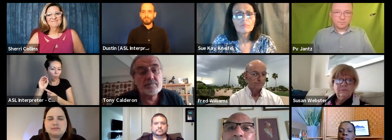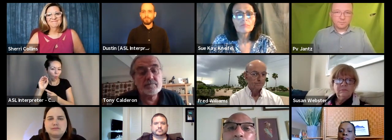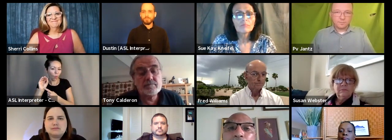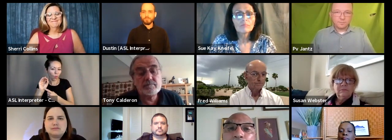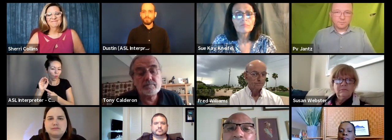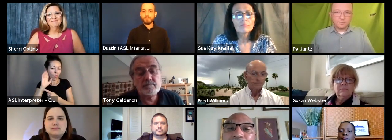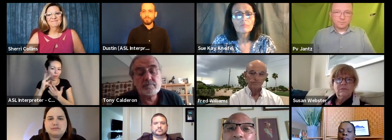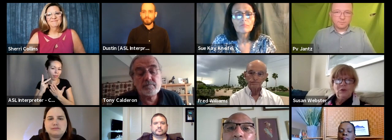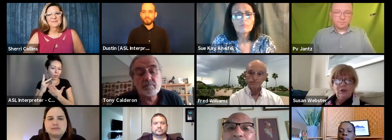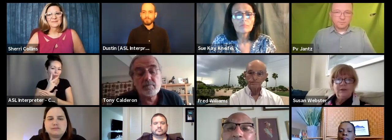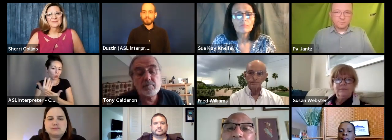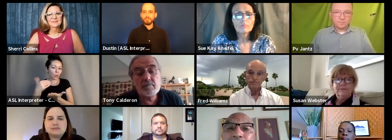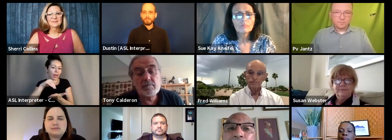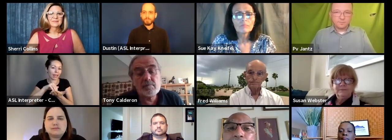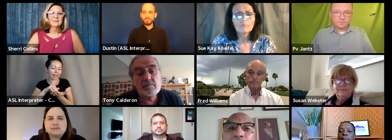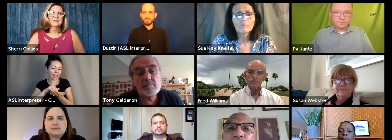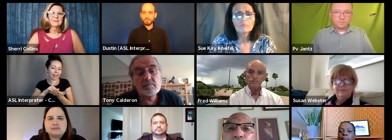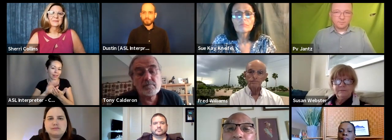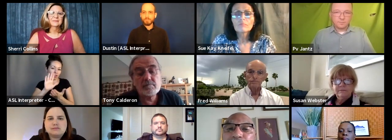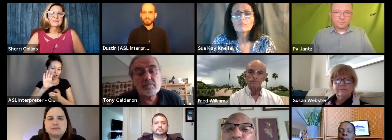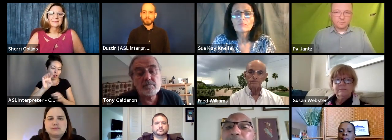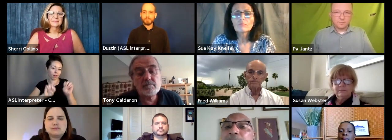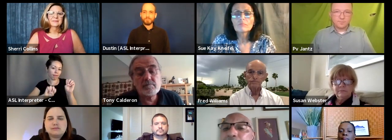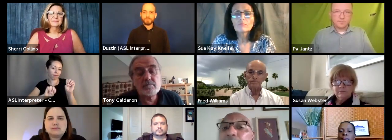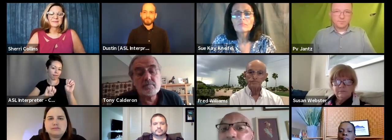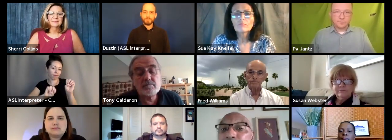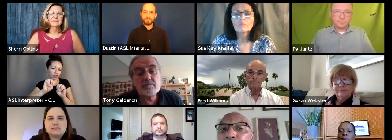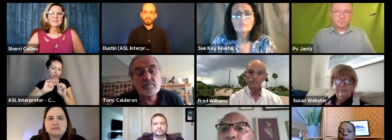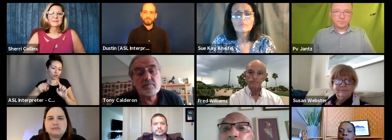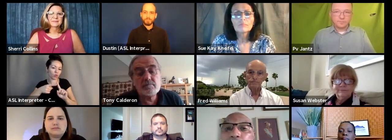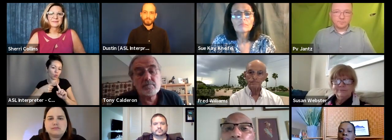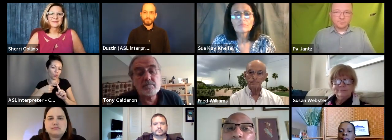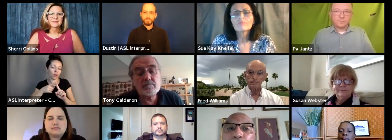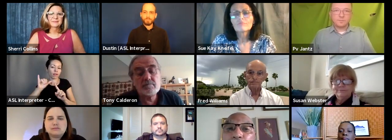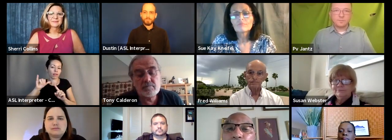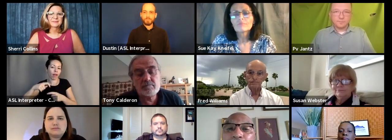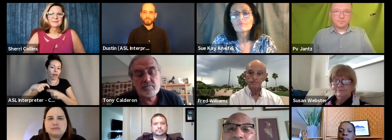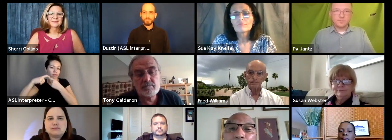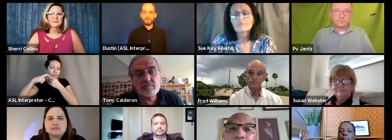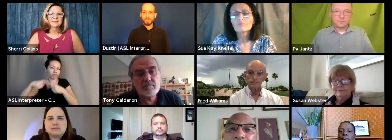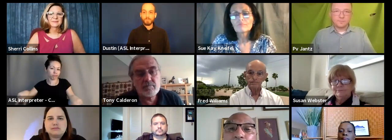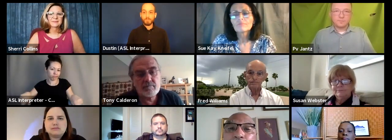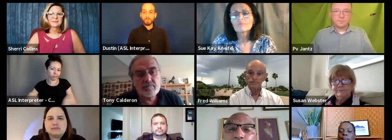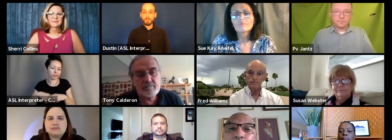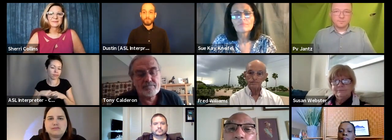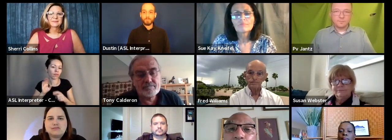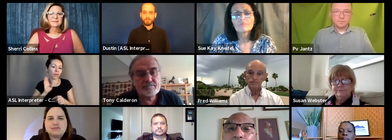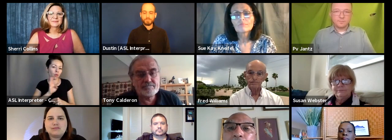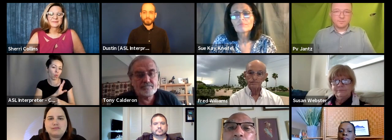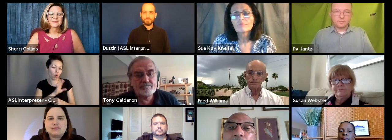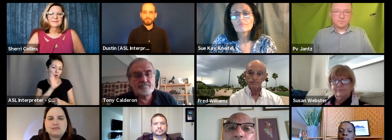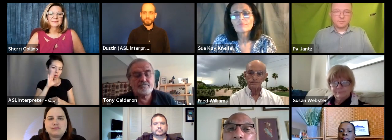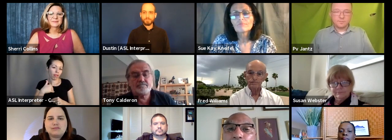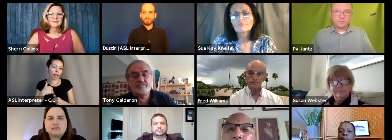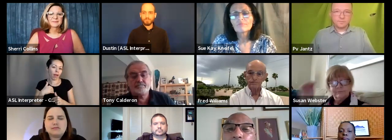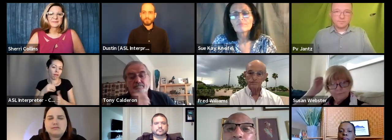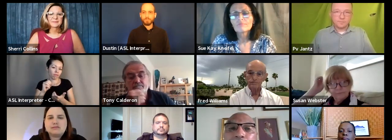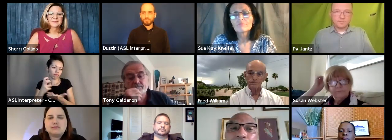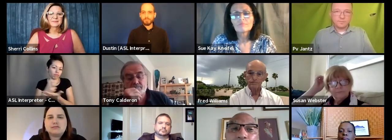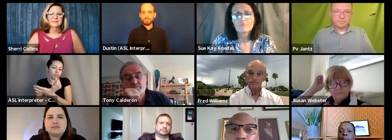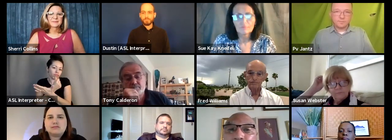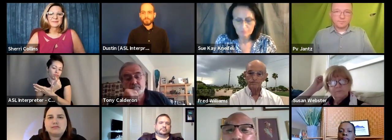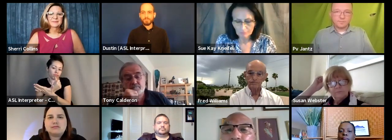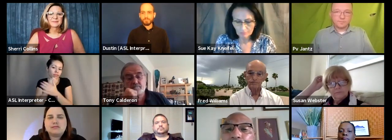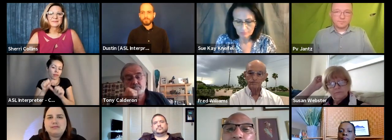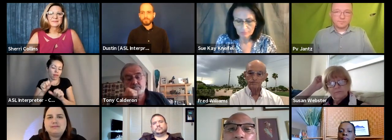it again, her evaluation, when the freeze is lifted. So the board will have an opportunity to take another